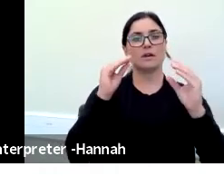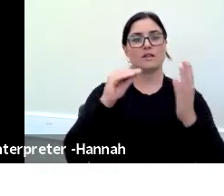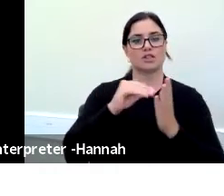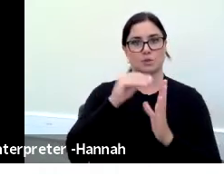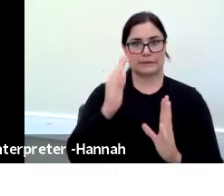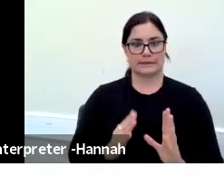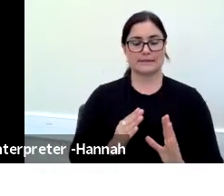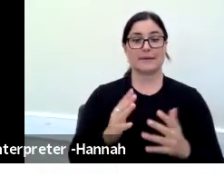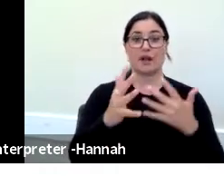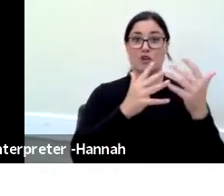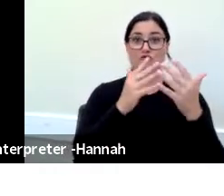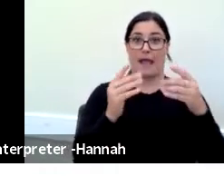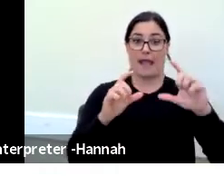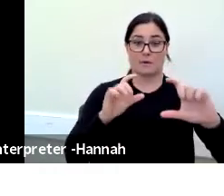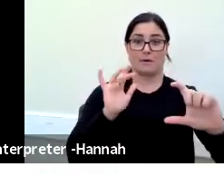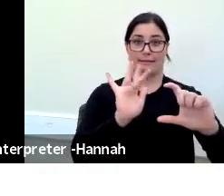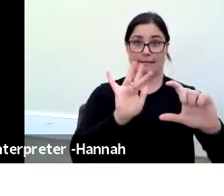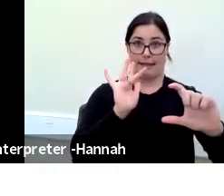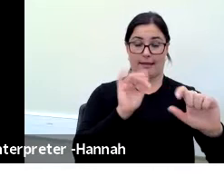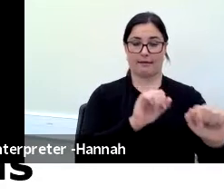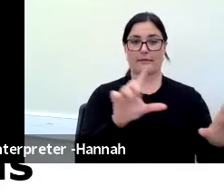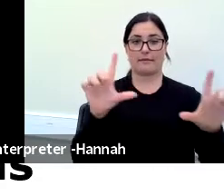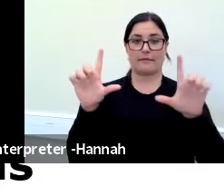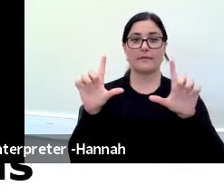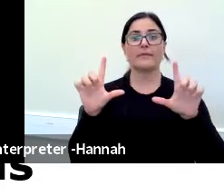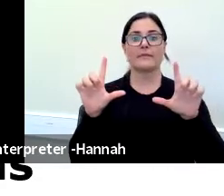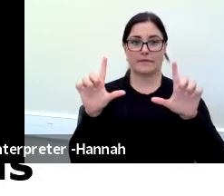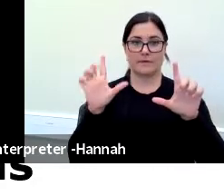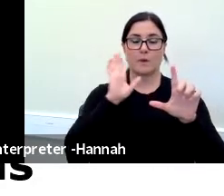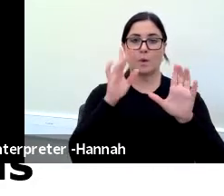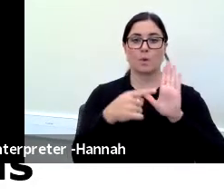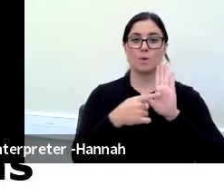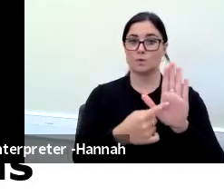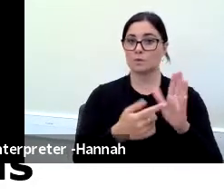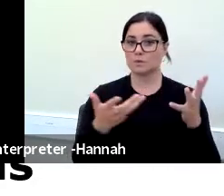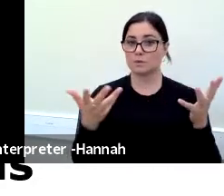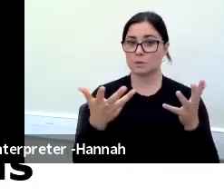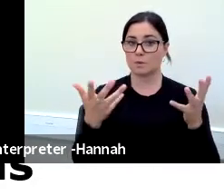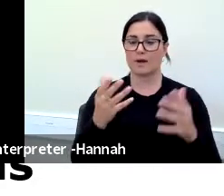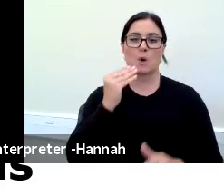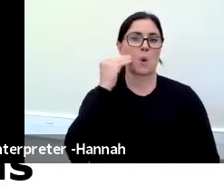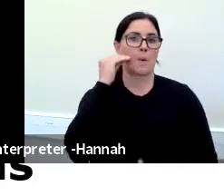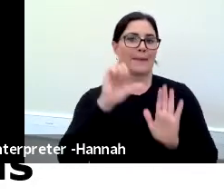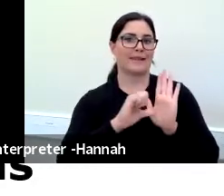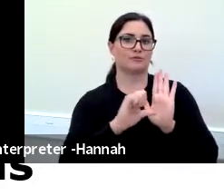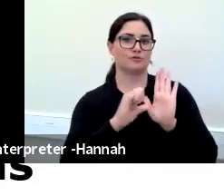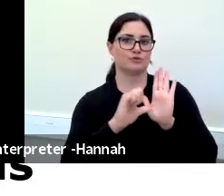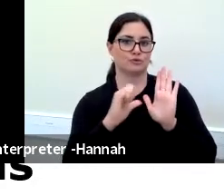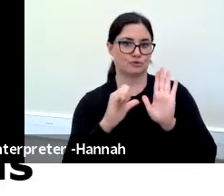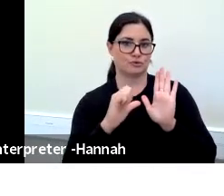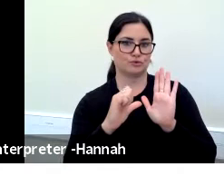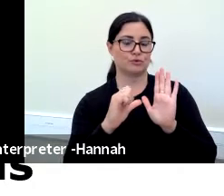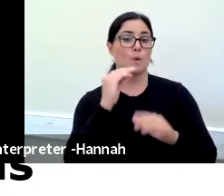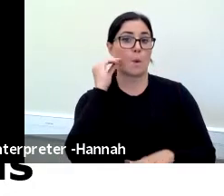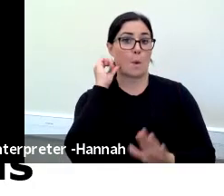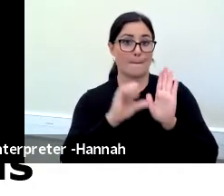the gray icon, go ahead and move to the next slide. It's going to show you, this is your home page. Once you get to